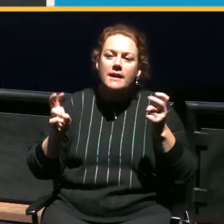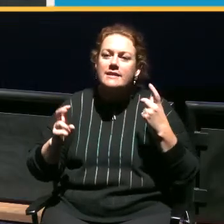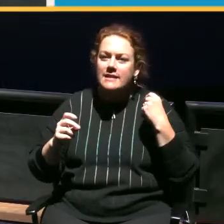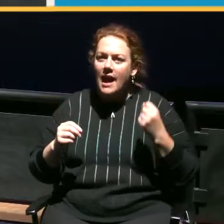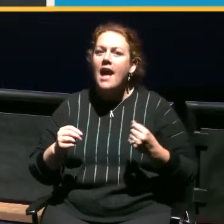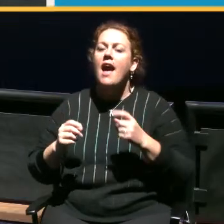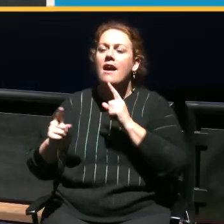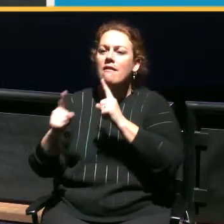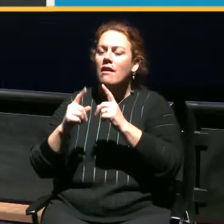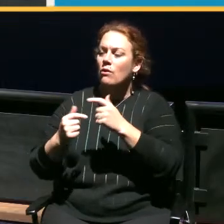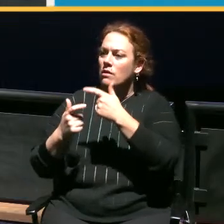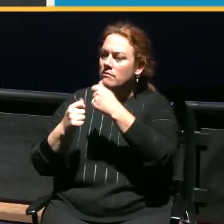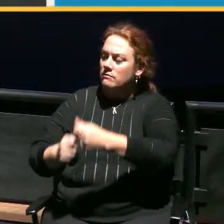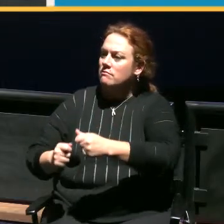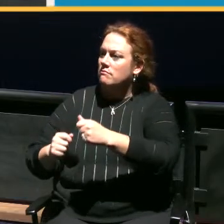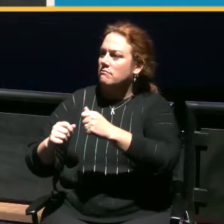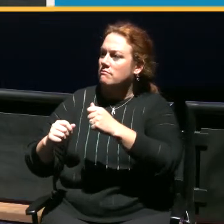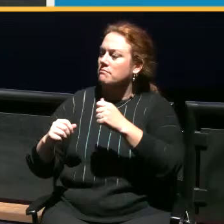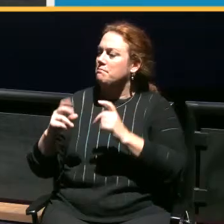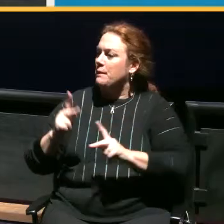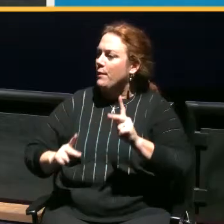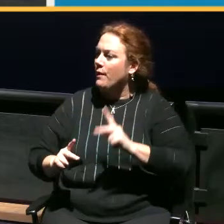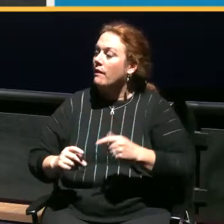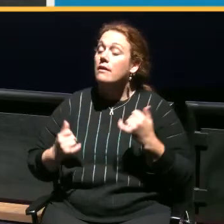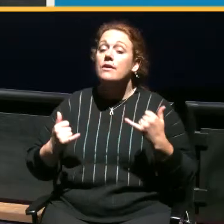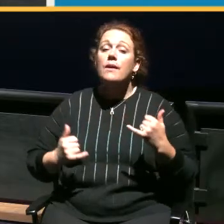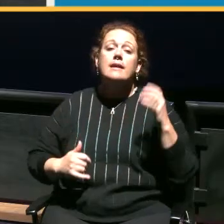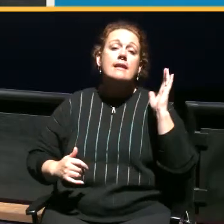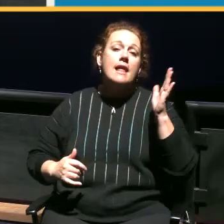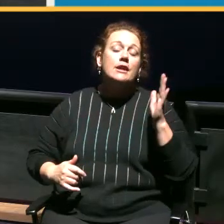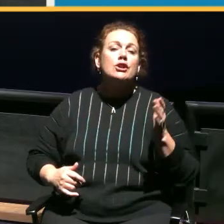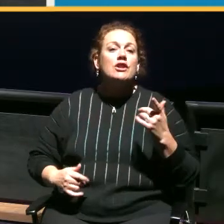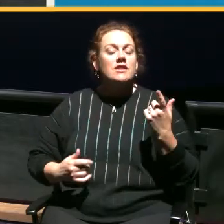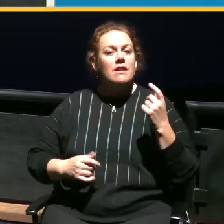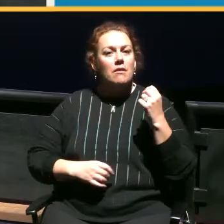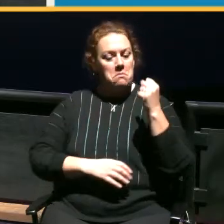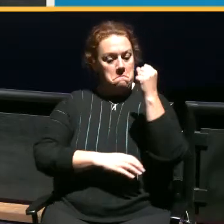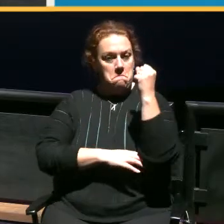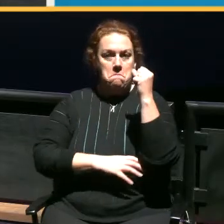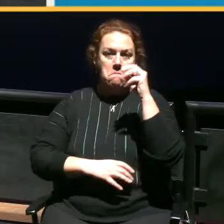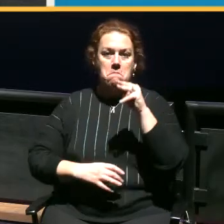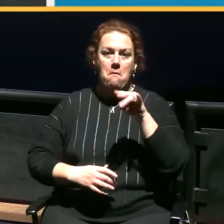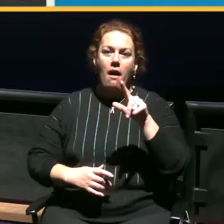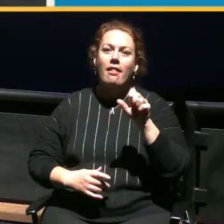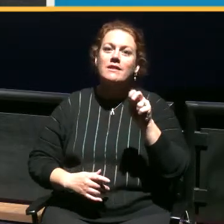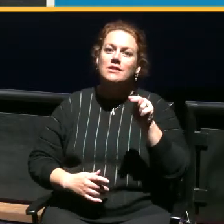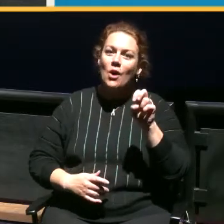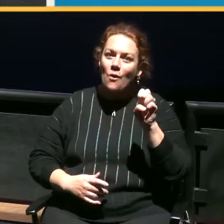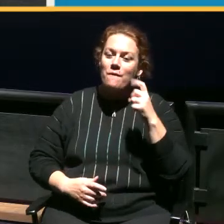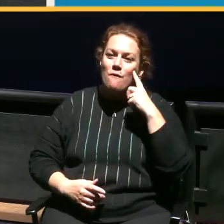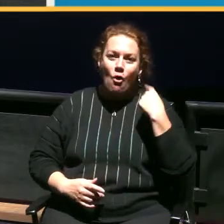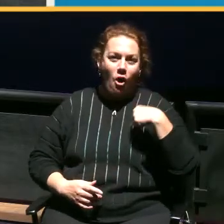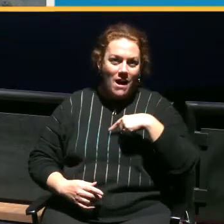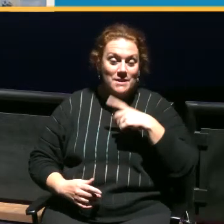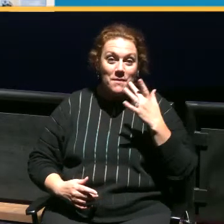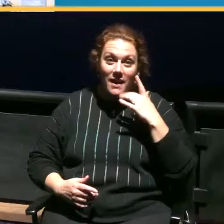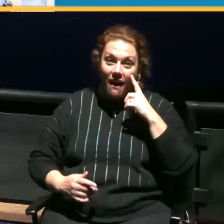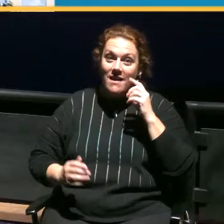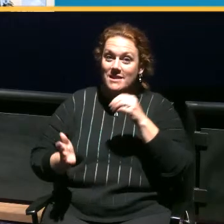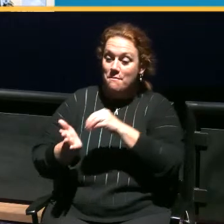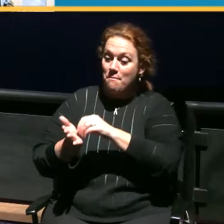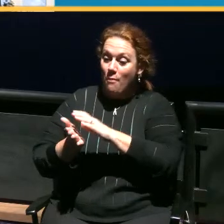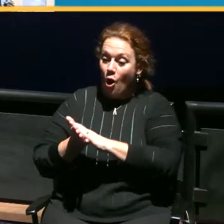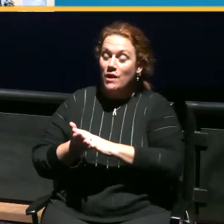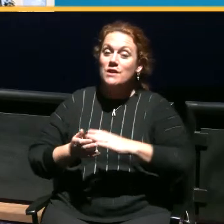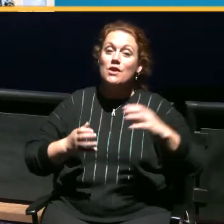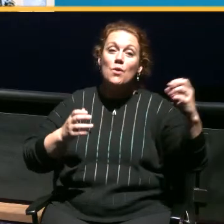no exception. Tonight's lecture is also a bit of a milestone for us because it marks the return of the Glenn Lecture